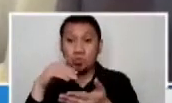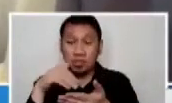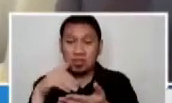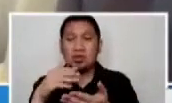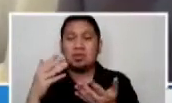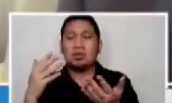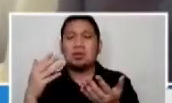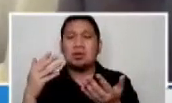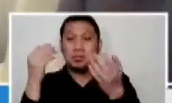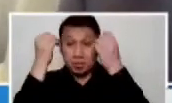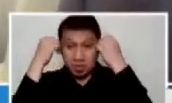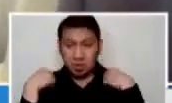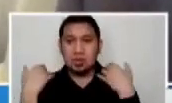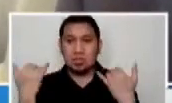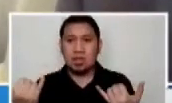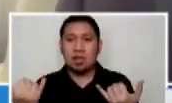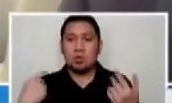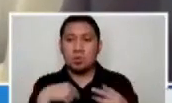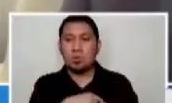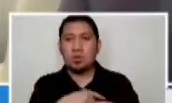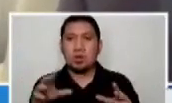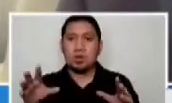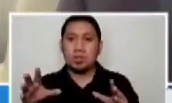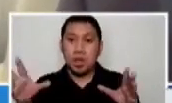to provide them